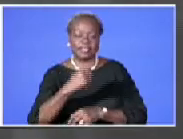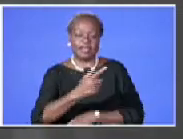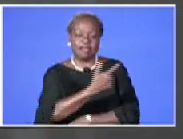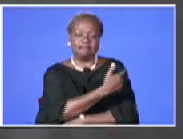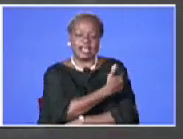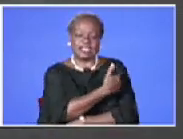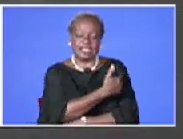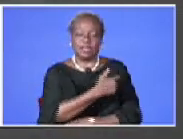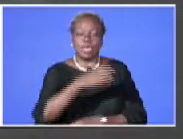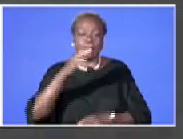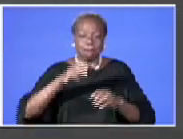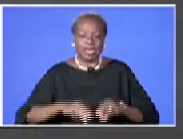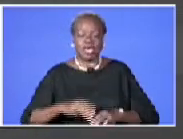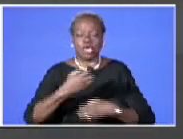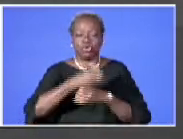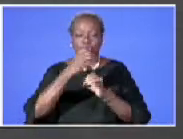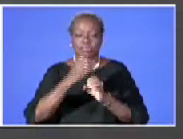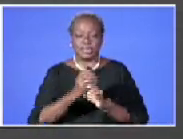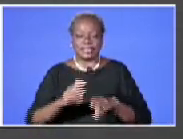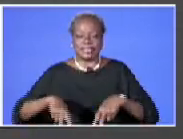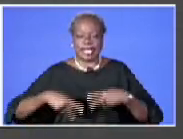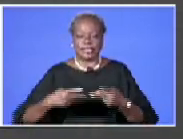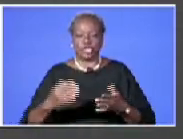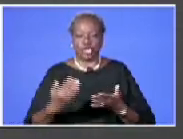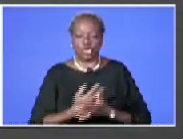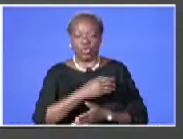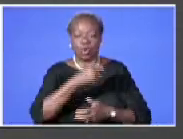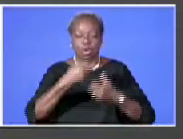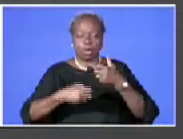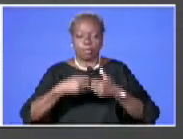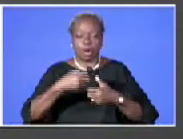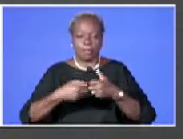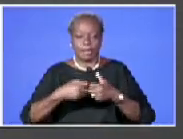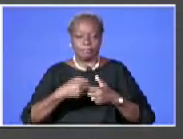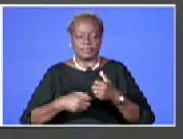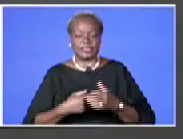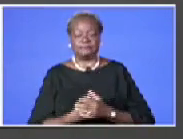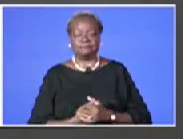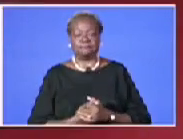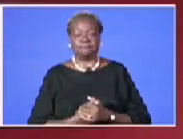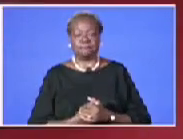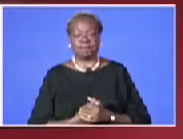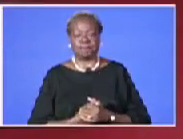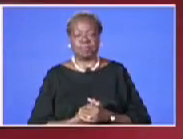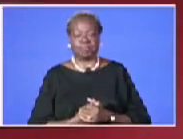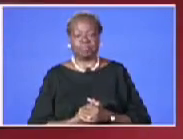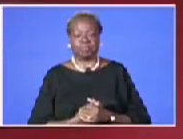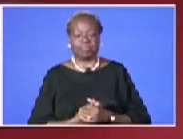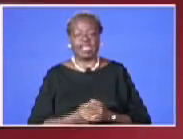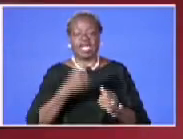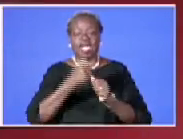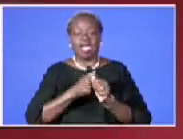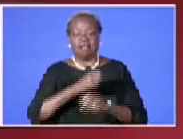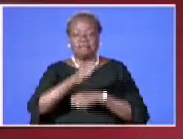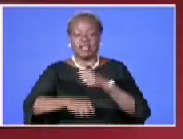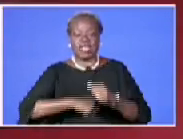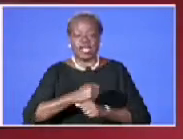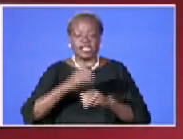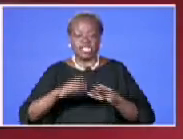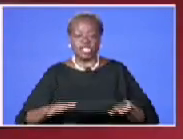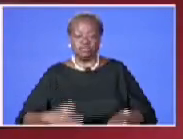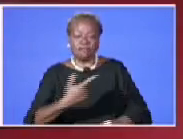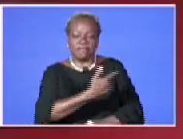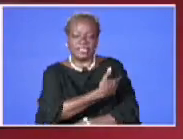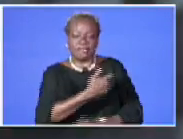new problems. The Paho representative in the Bahamas spoke with our Jiminy DeSwain. Every year, children are